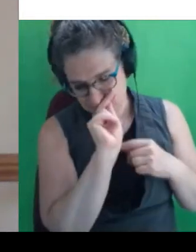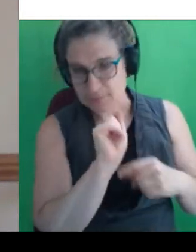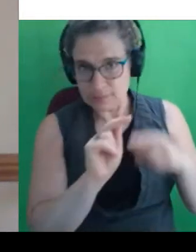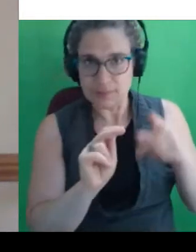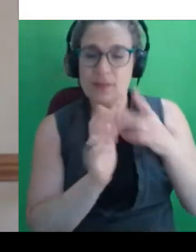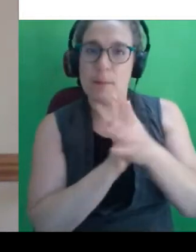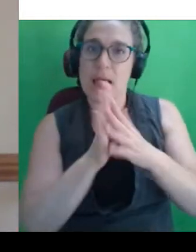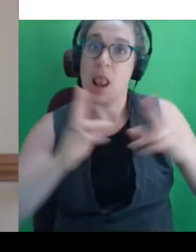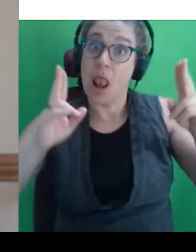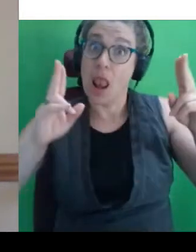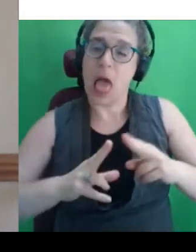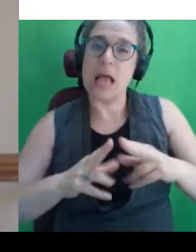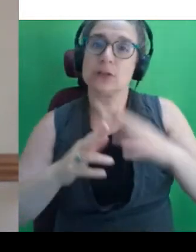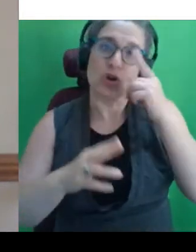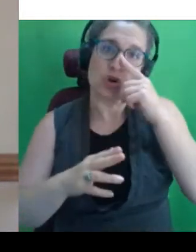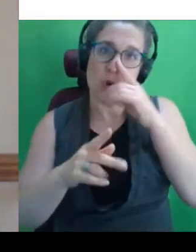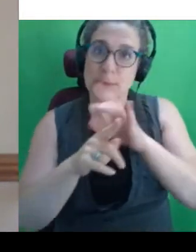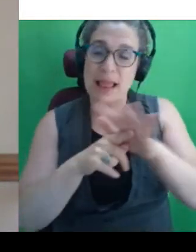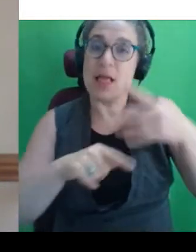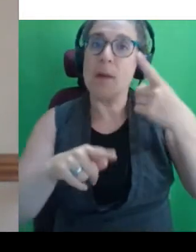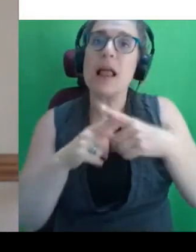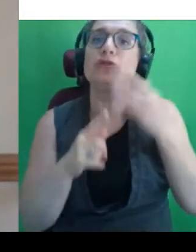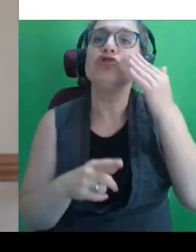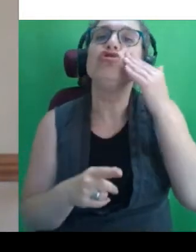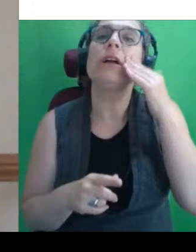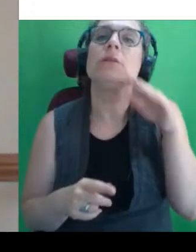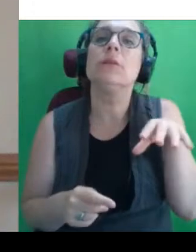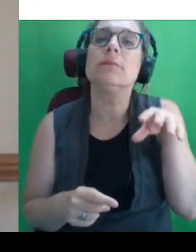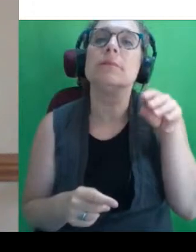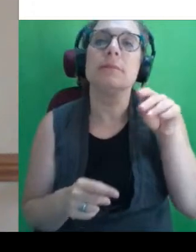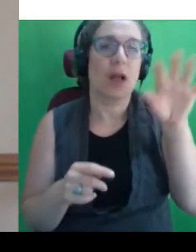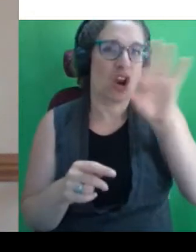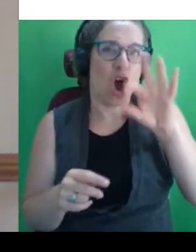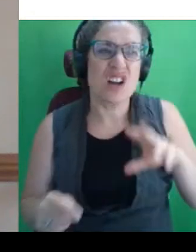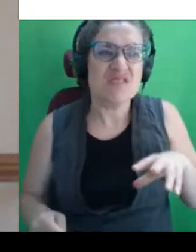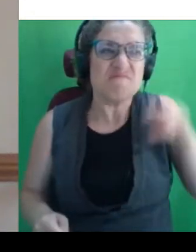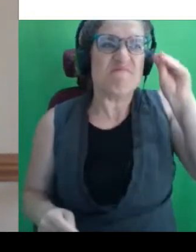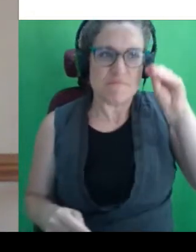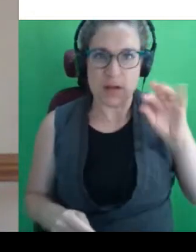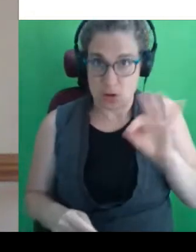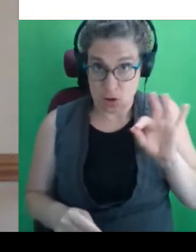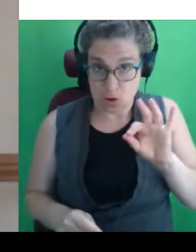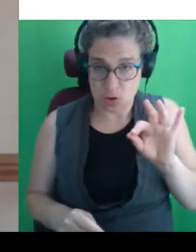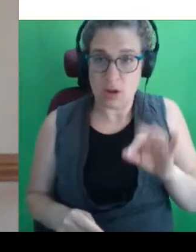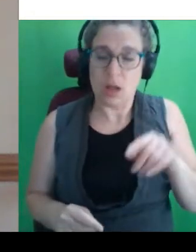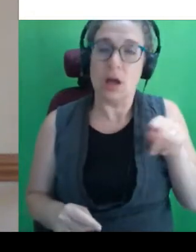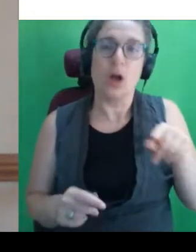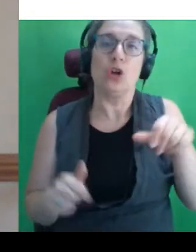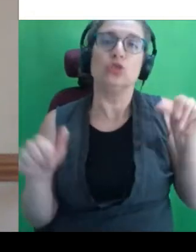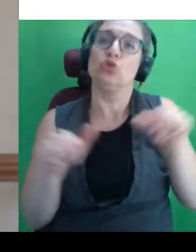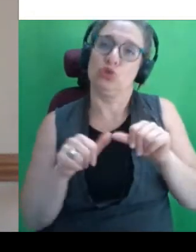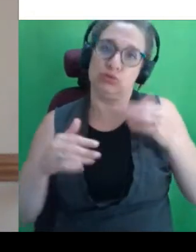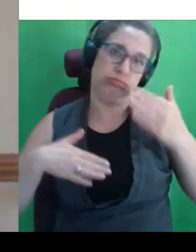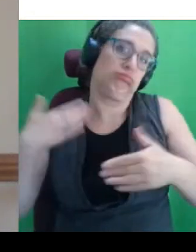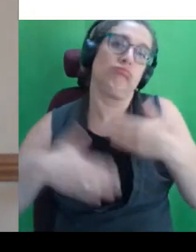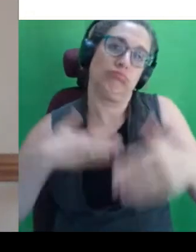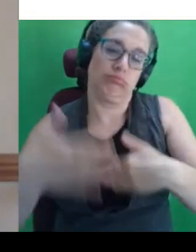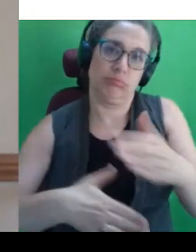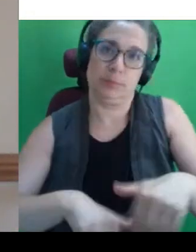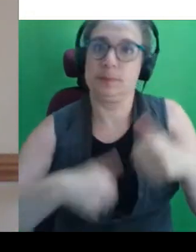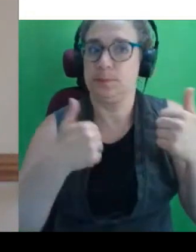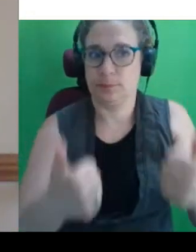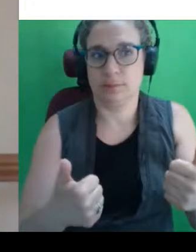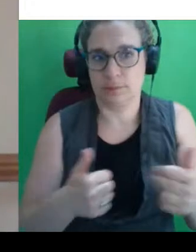breaths in and snorting medication down into the tummy, adherence with treatment is often good because our patients do see